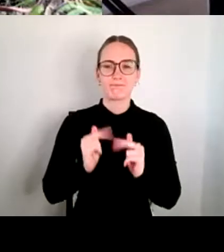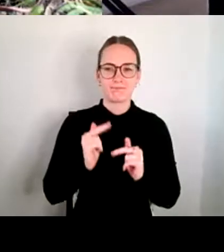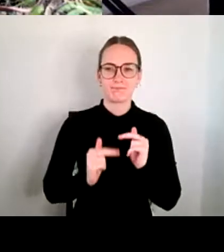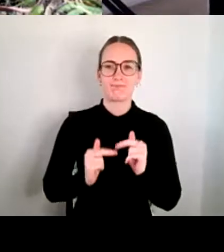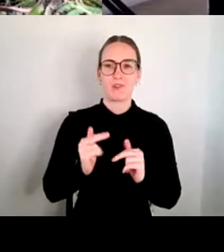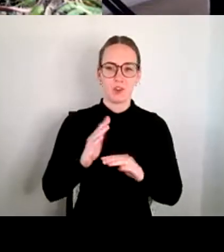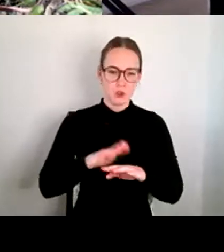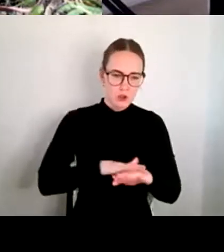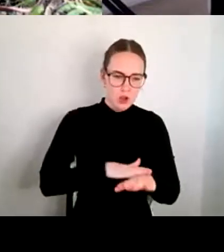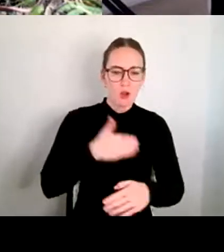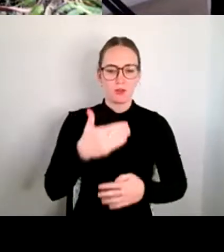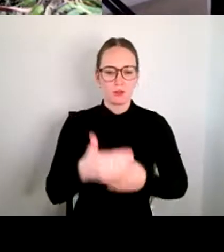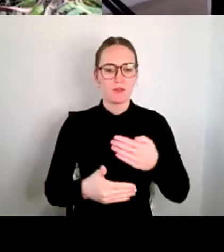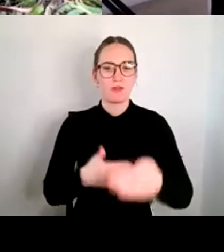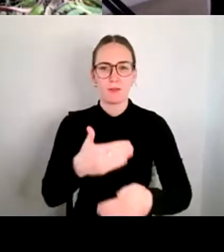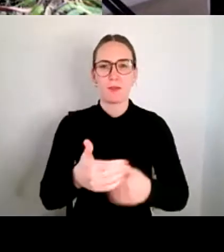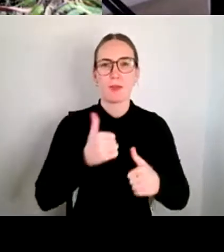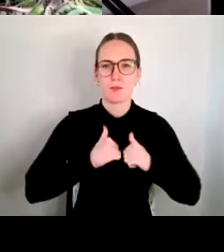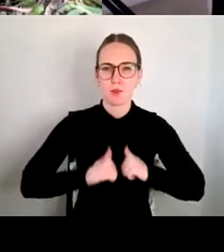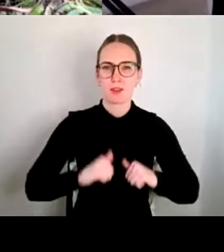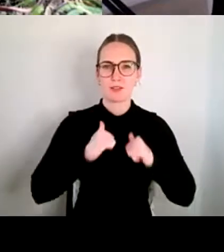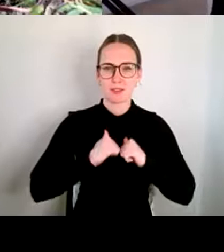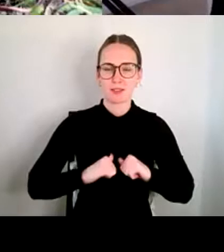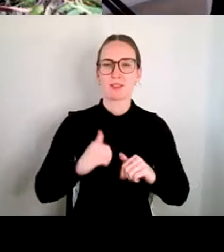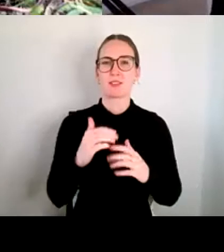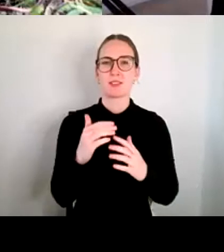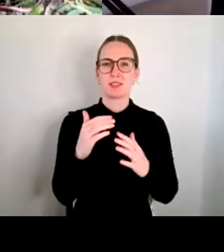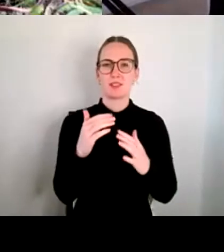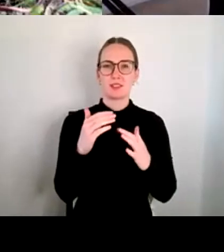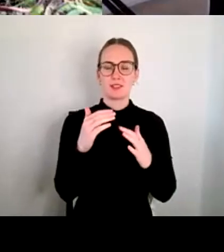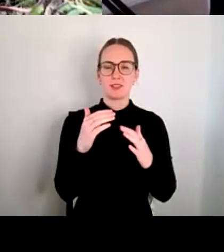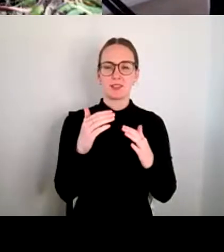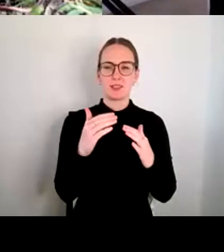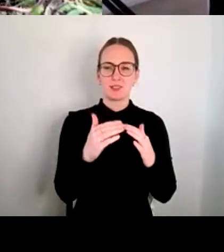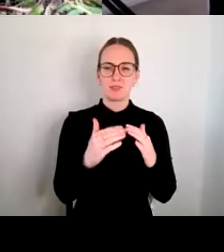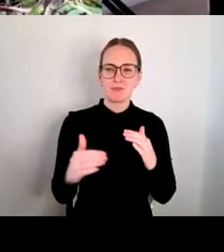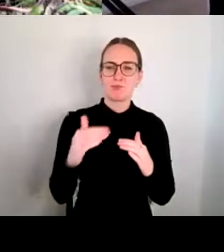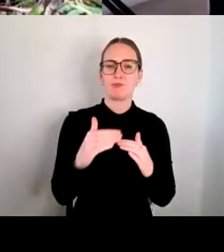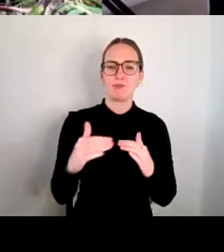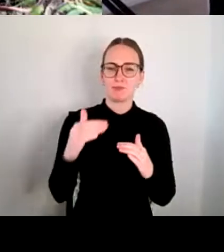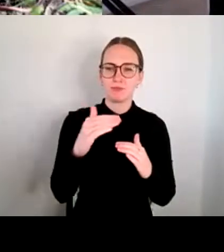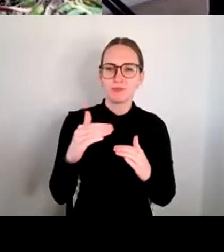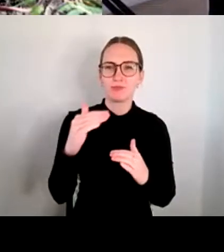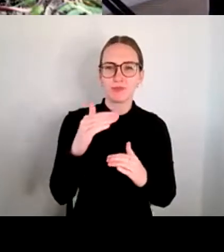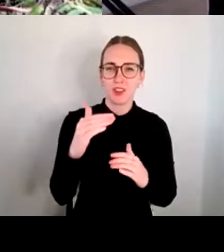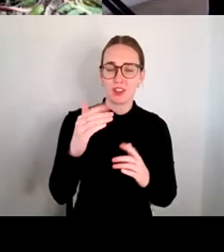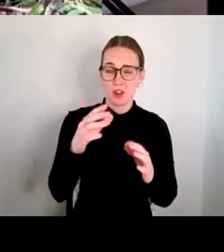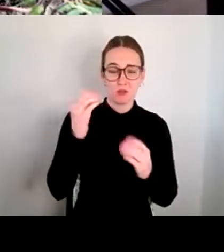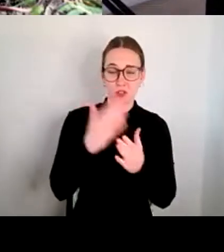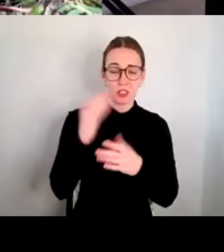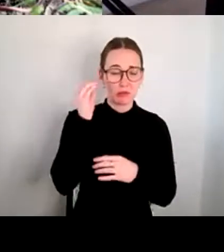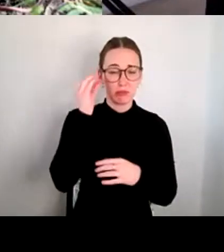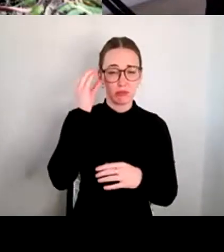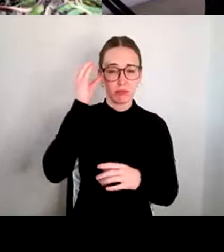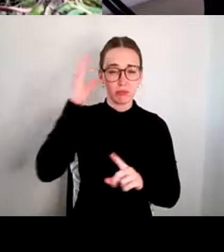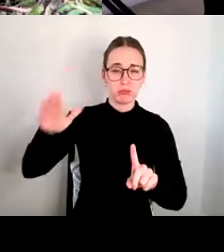slow practice layered over time, this through multiple years of knowing, let alone,